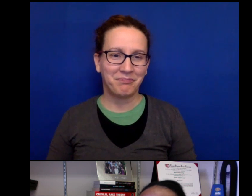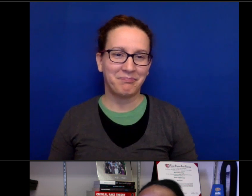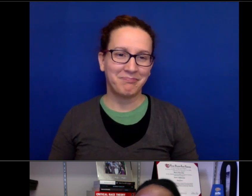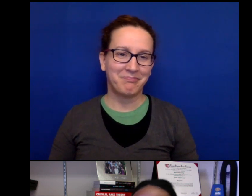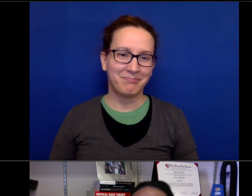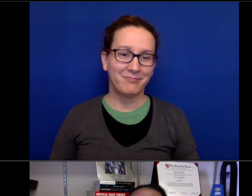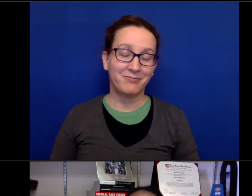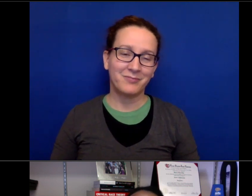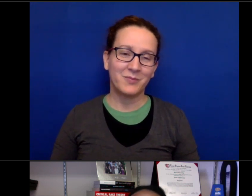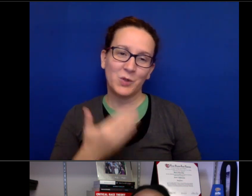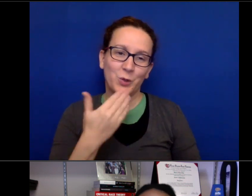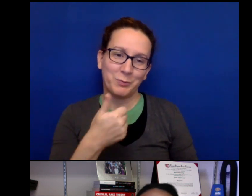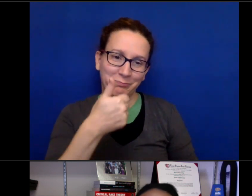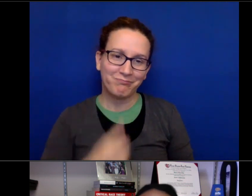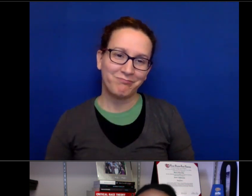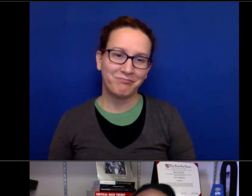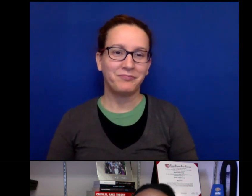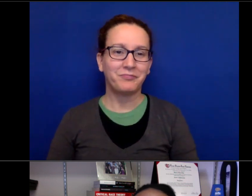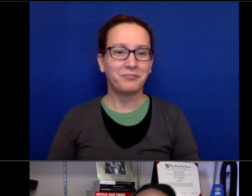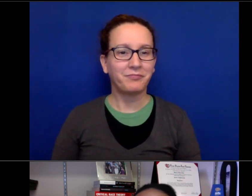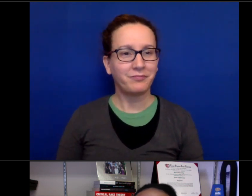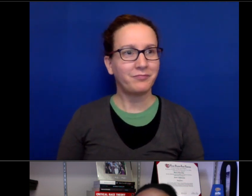thing either.